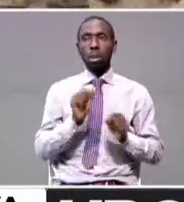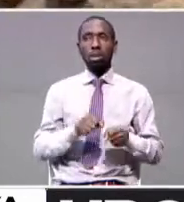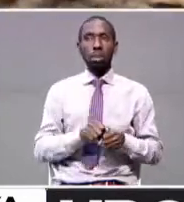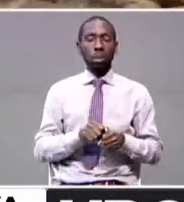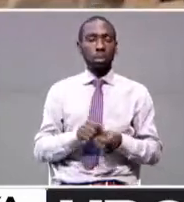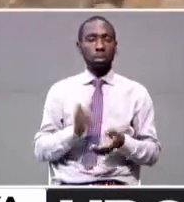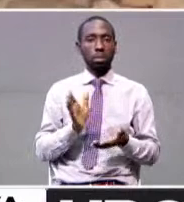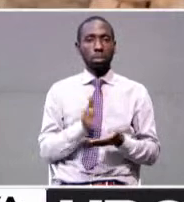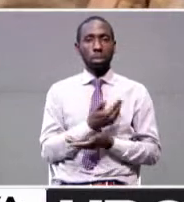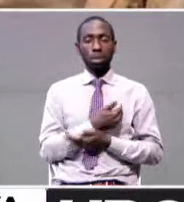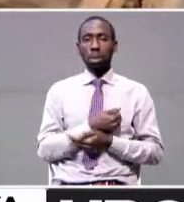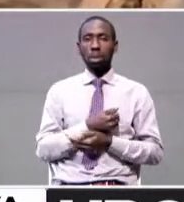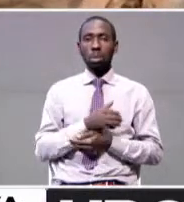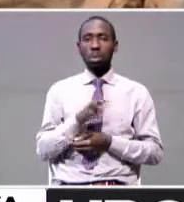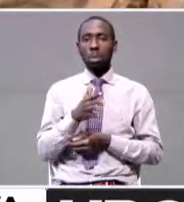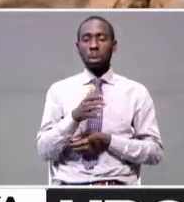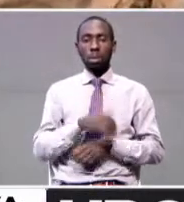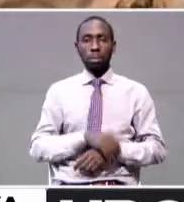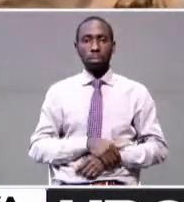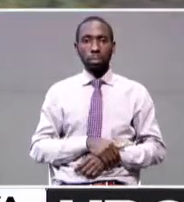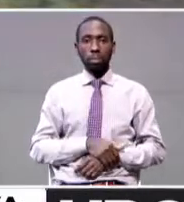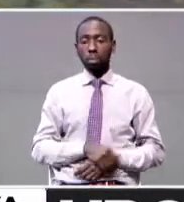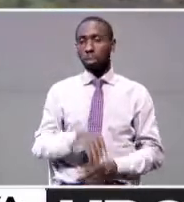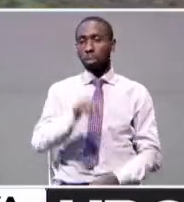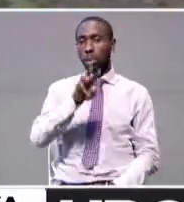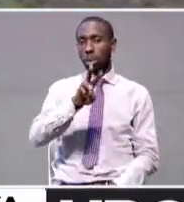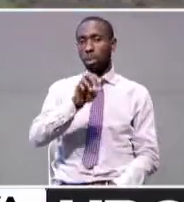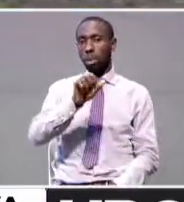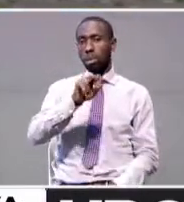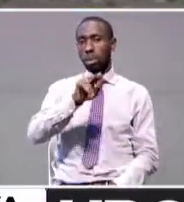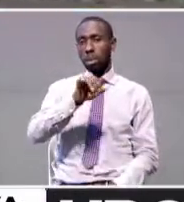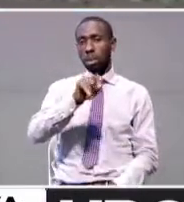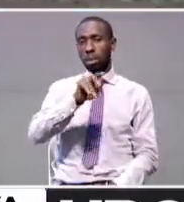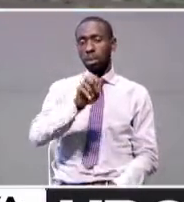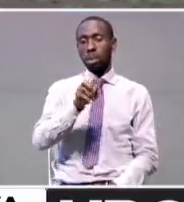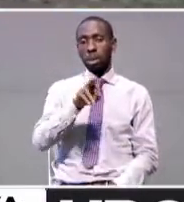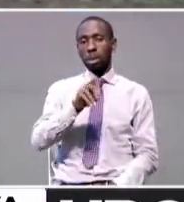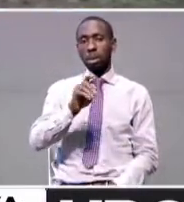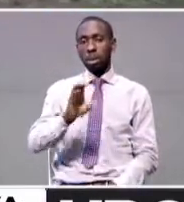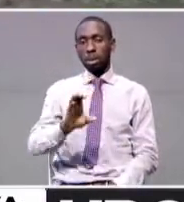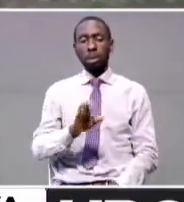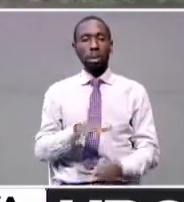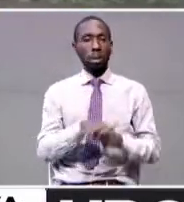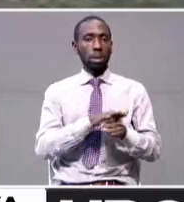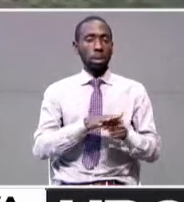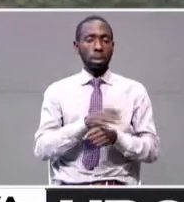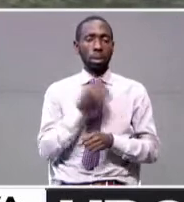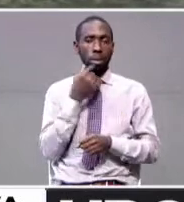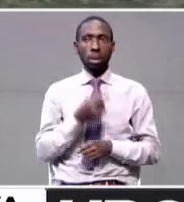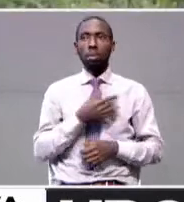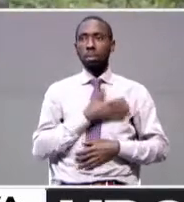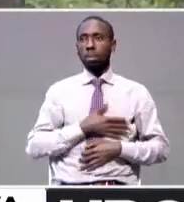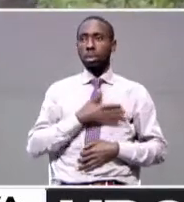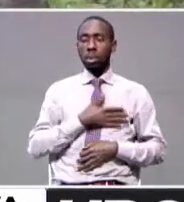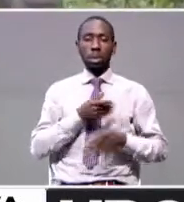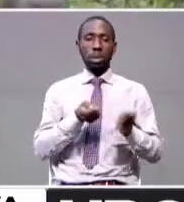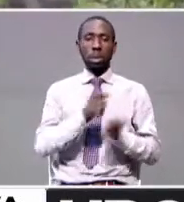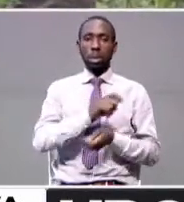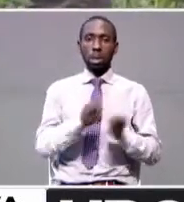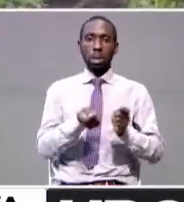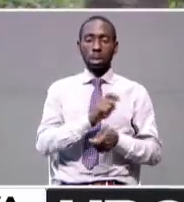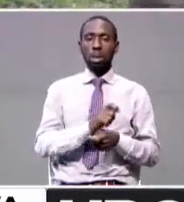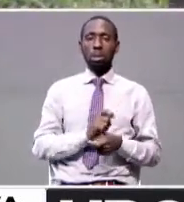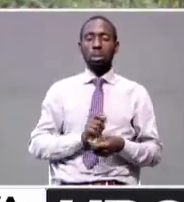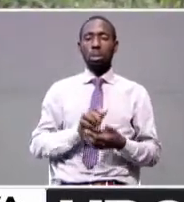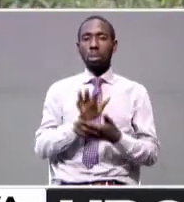RDC we kasese Joel Simbi agamba bantu basana okubanga basomesebwa bulikadde buli wabawo enchuka chuka mu mbera yobudde abatano